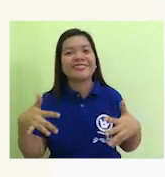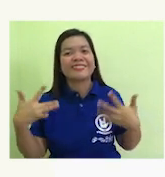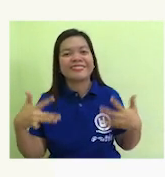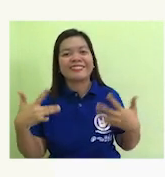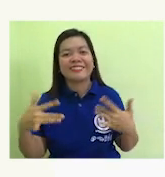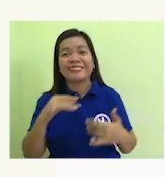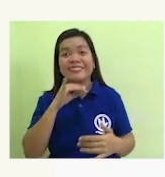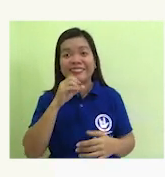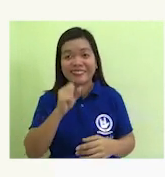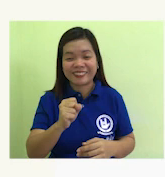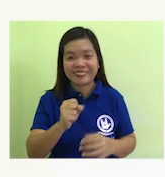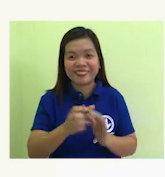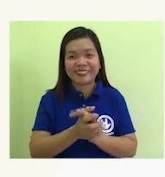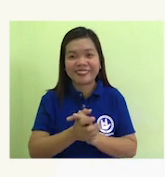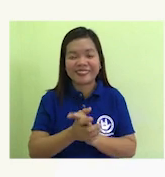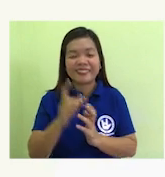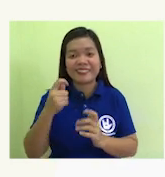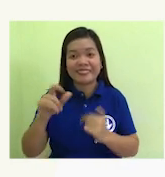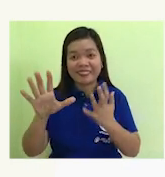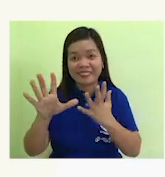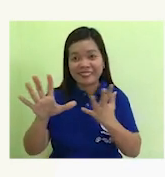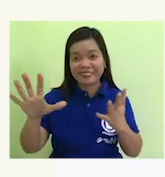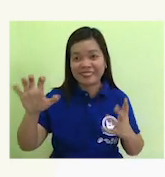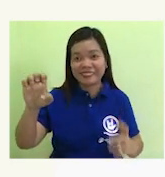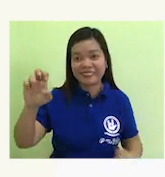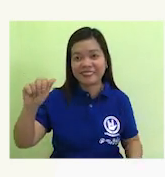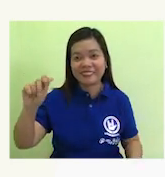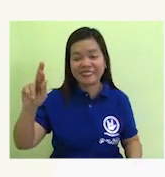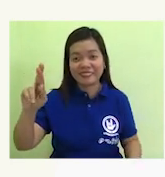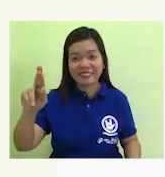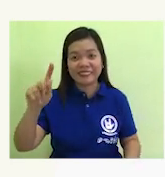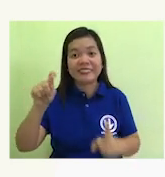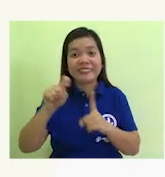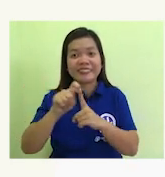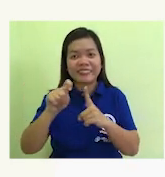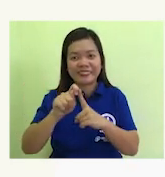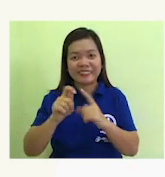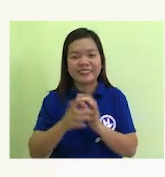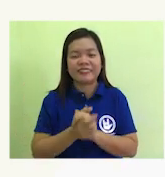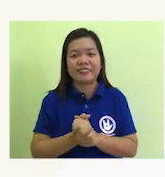Amazing! It is the linear term.